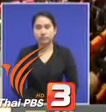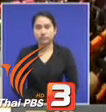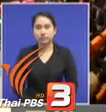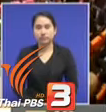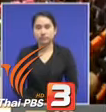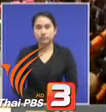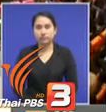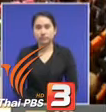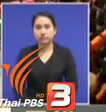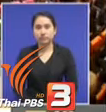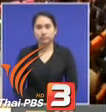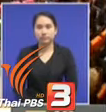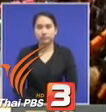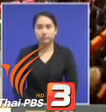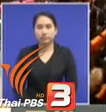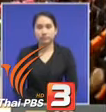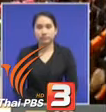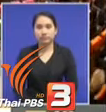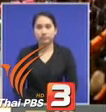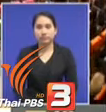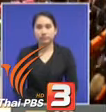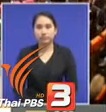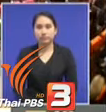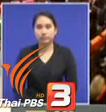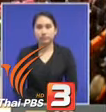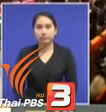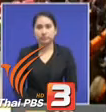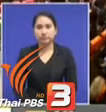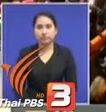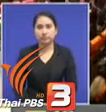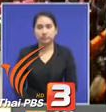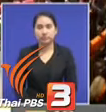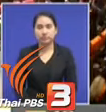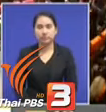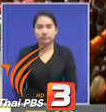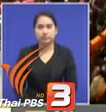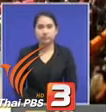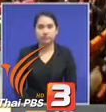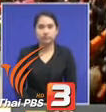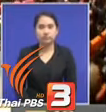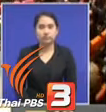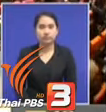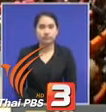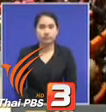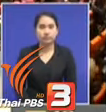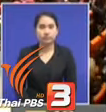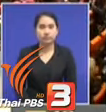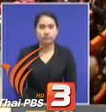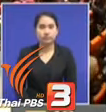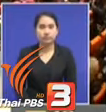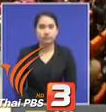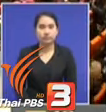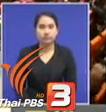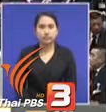for people to use to compare the qualifications of the candidates. Yes. So they just press the